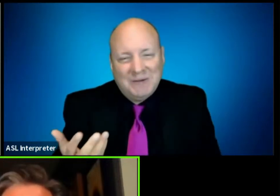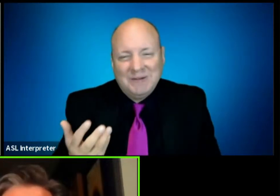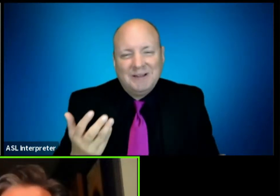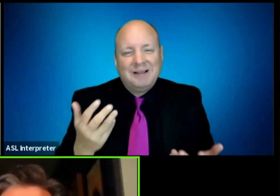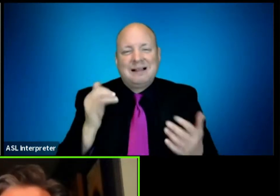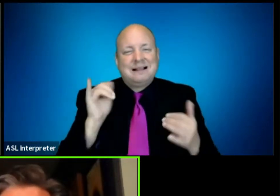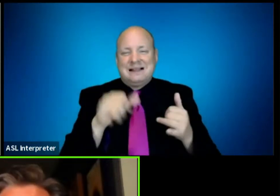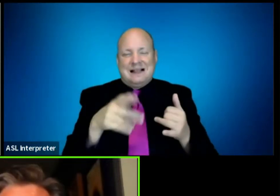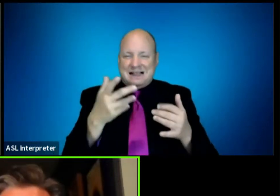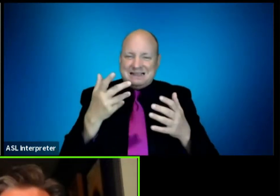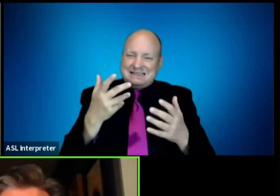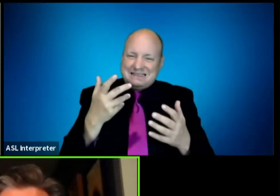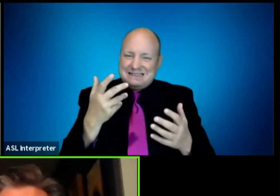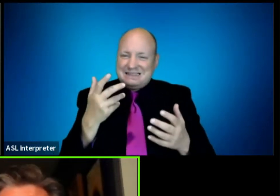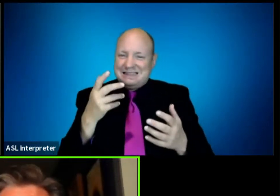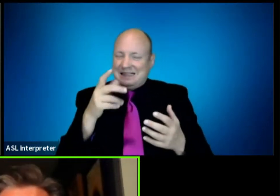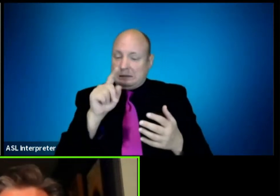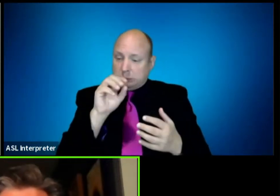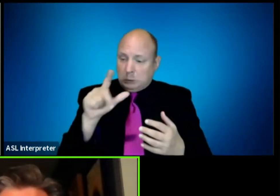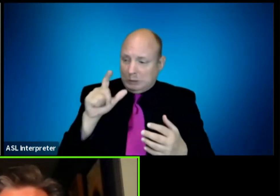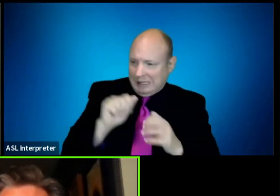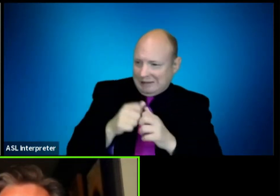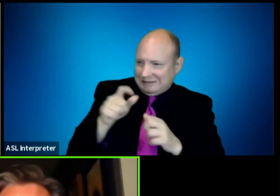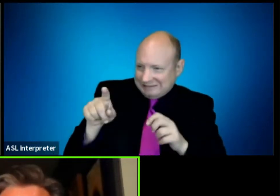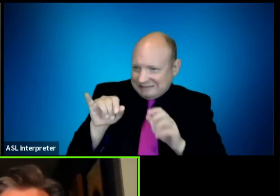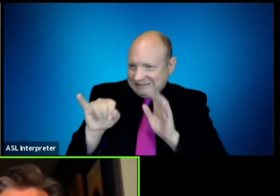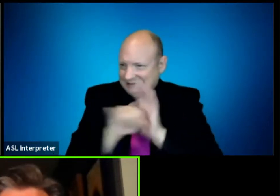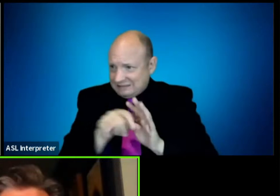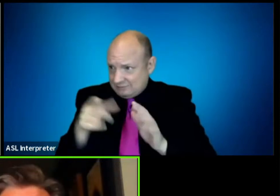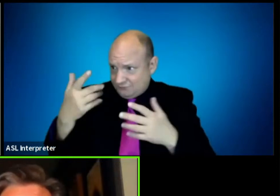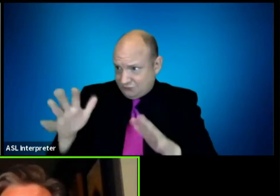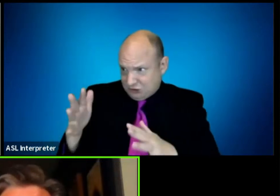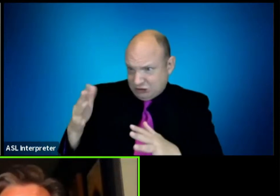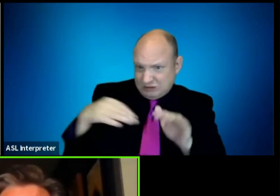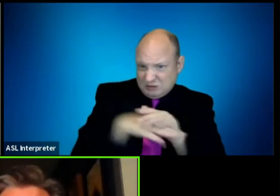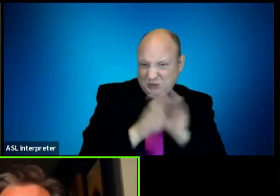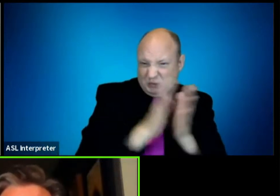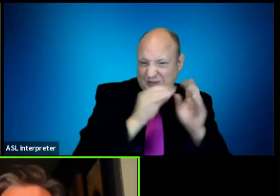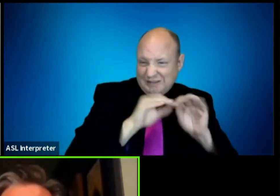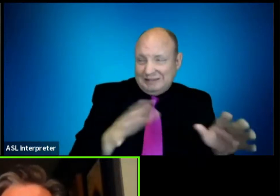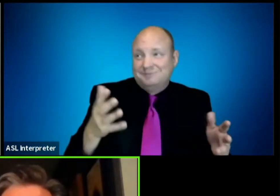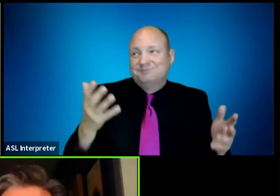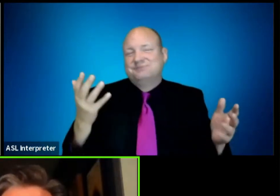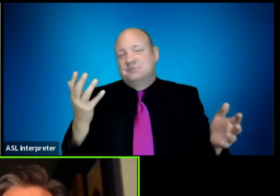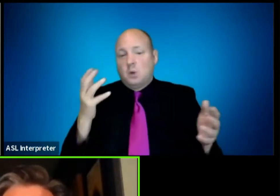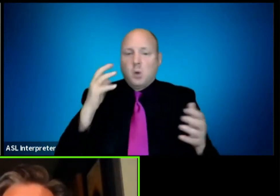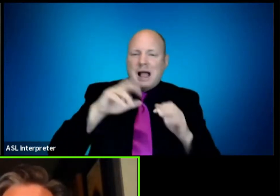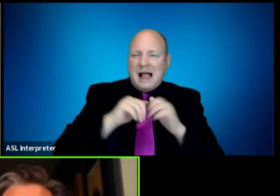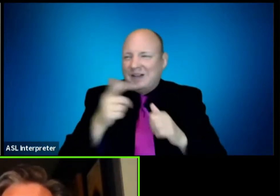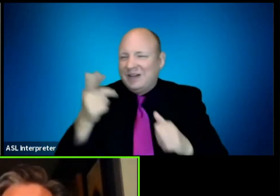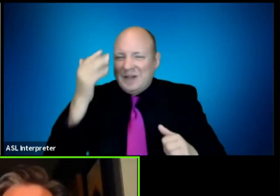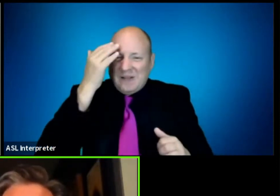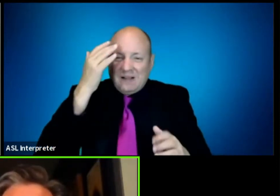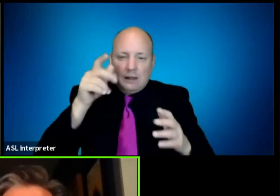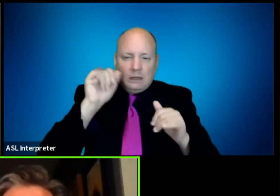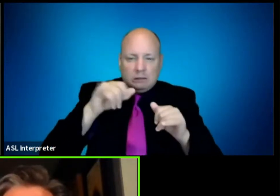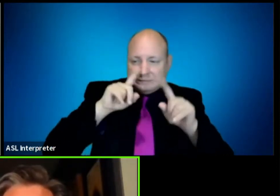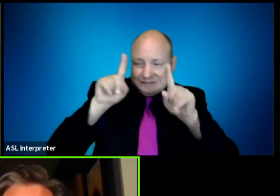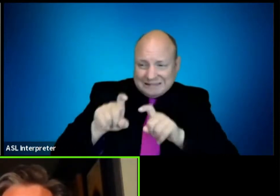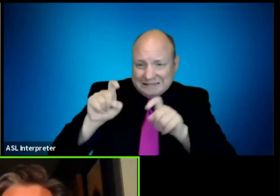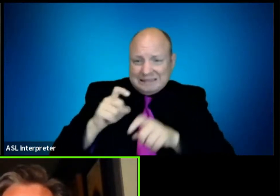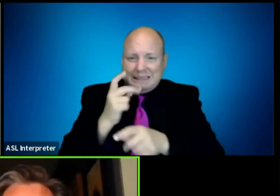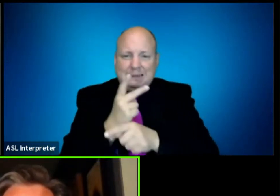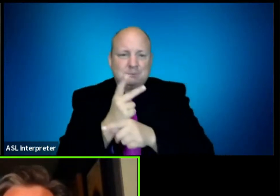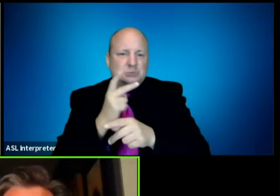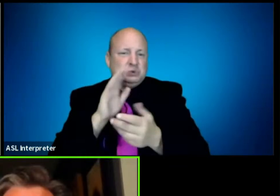part of air circulation, masks, ventilation, and testing that helps keep our schools safe and keep the people they return